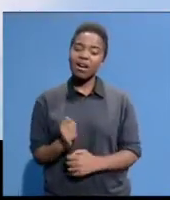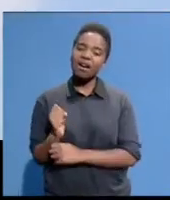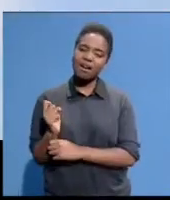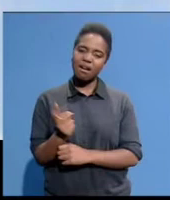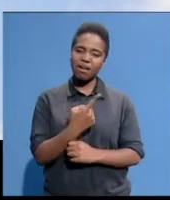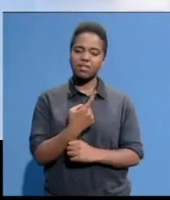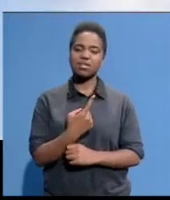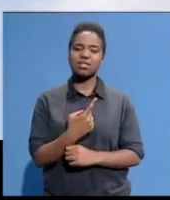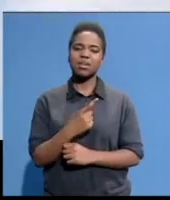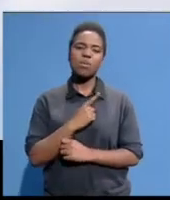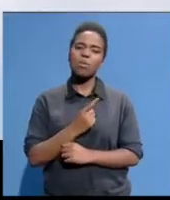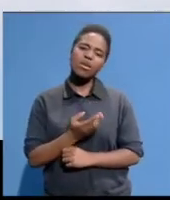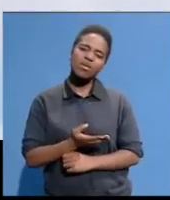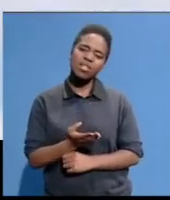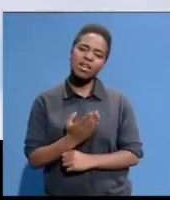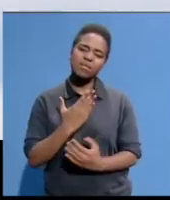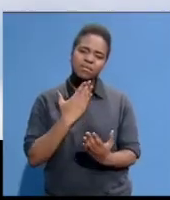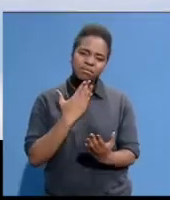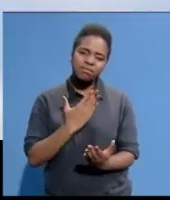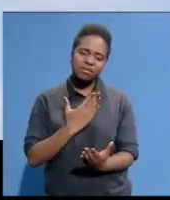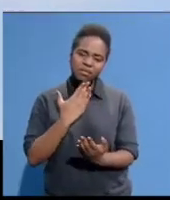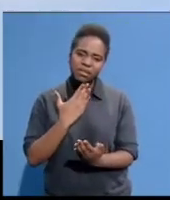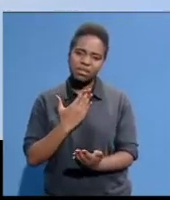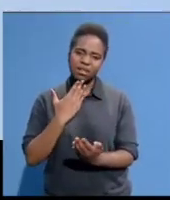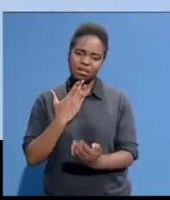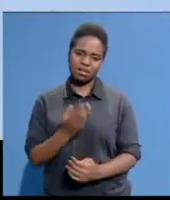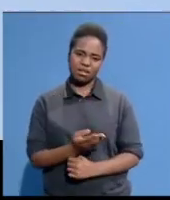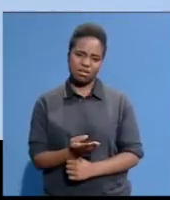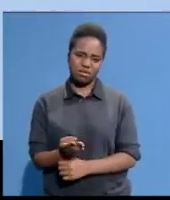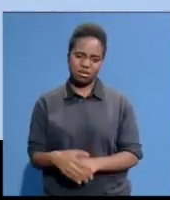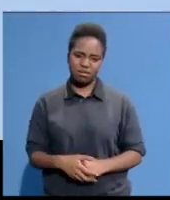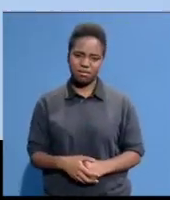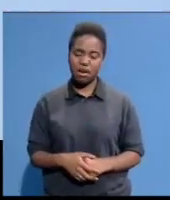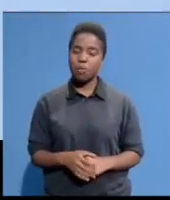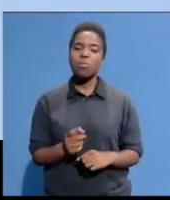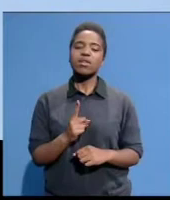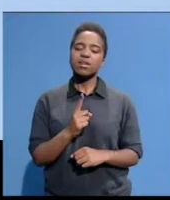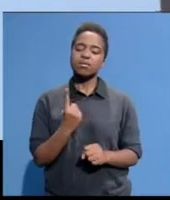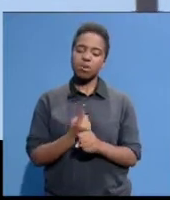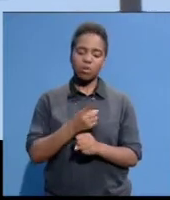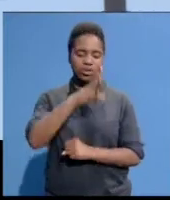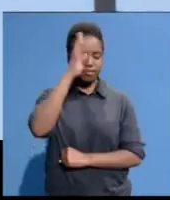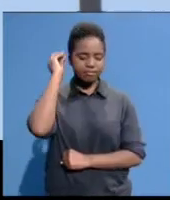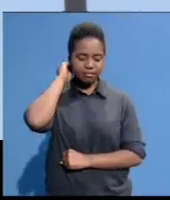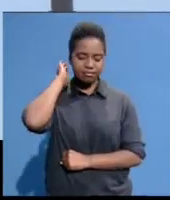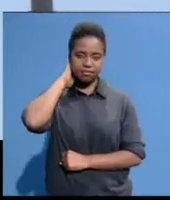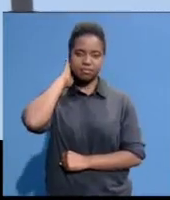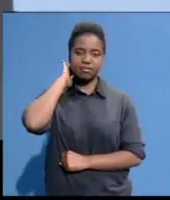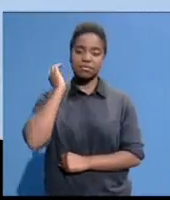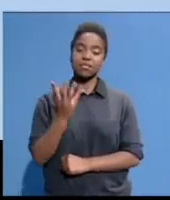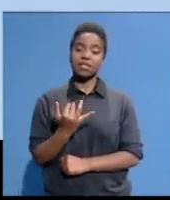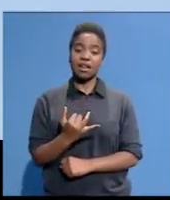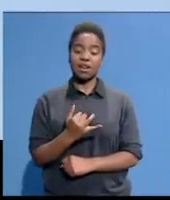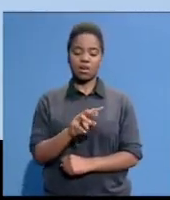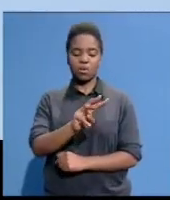why they were there and also thanking them for being there. And I think that's something we can never take for granted, the responsibility that is laid on